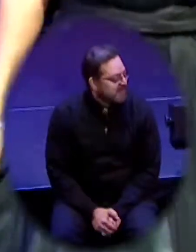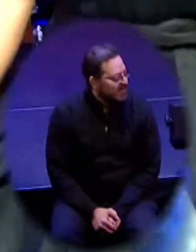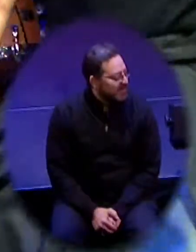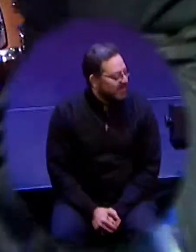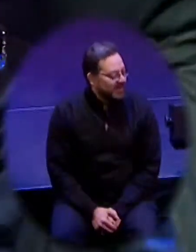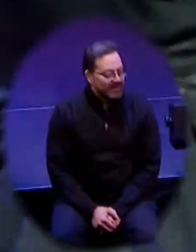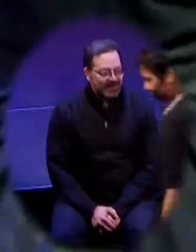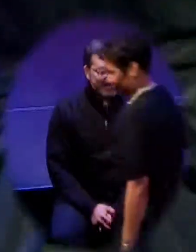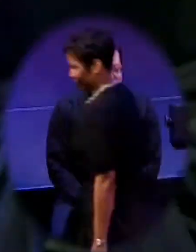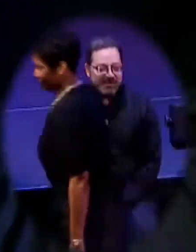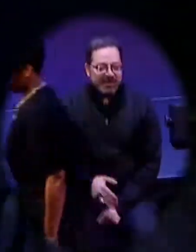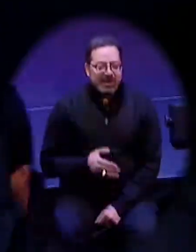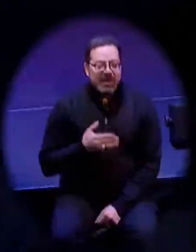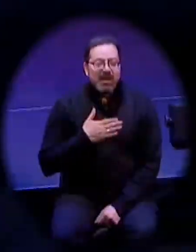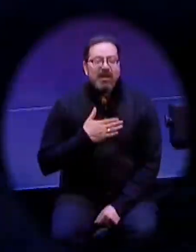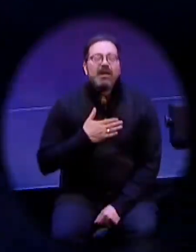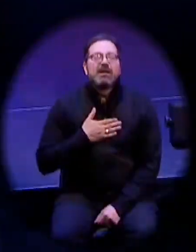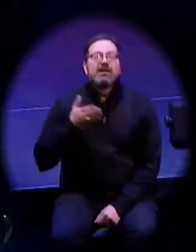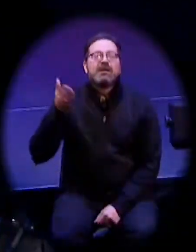Oh, my goodness.